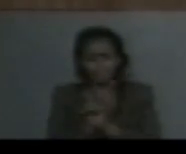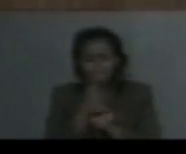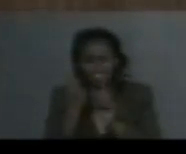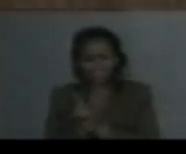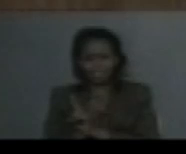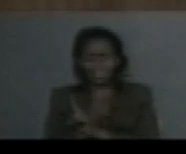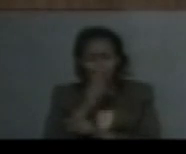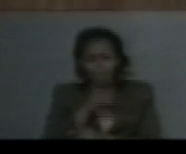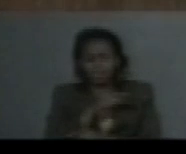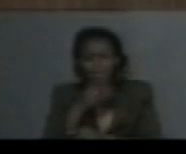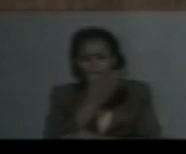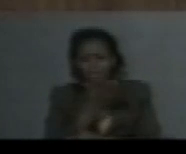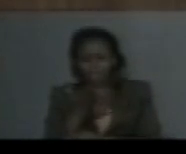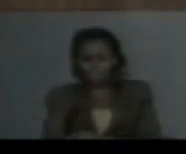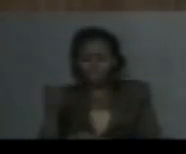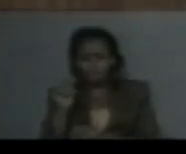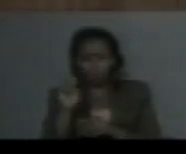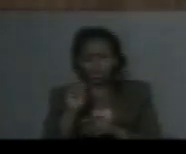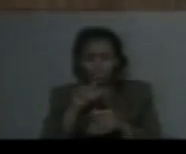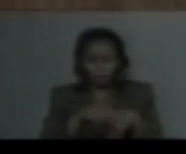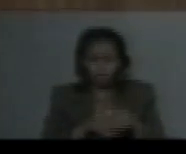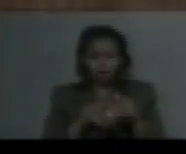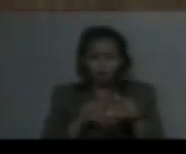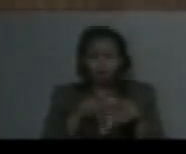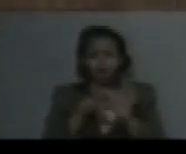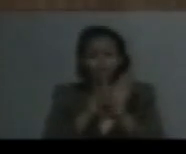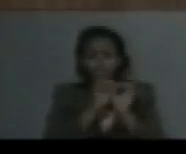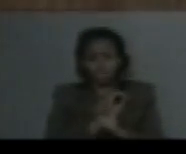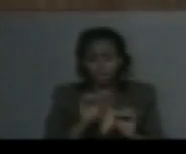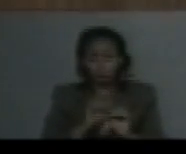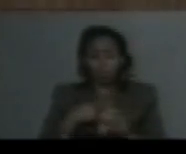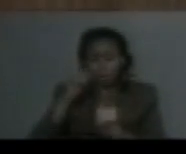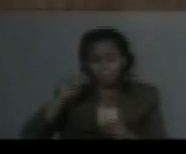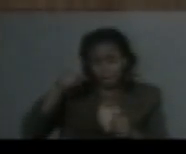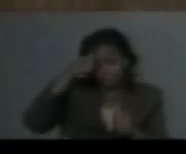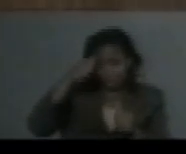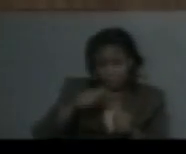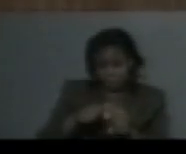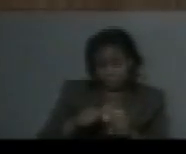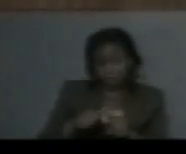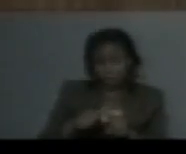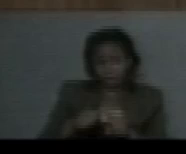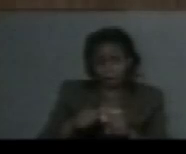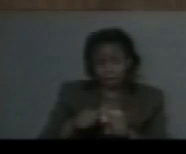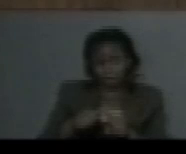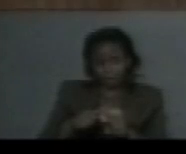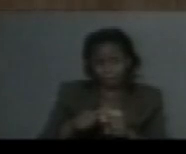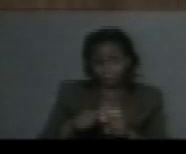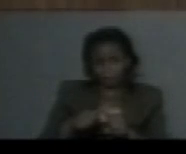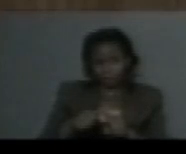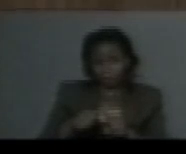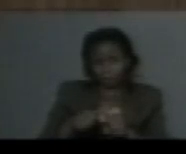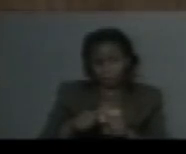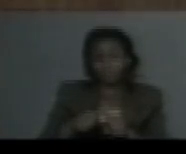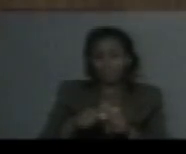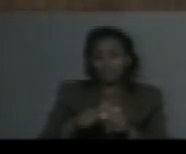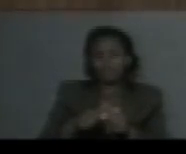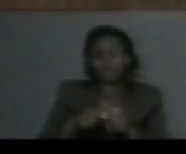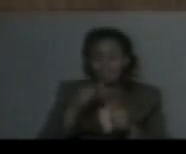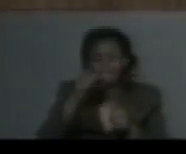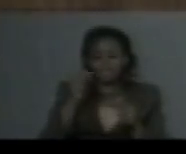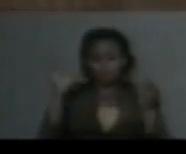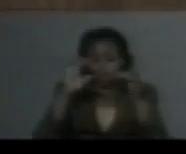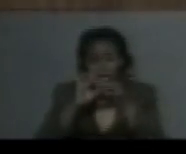have to put in the back of our mind that do they go on to the